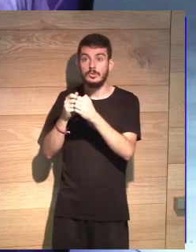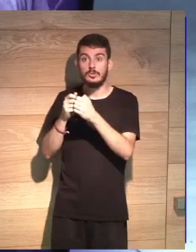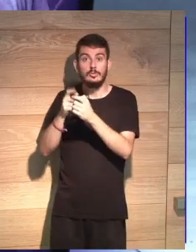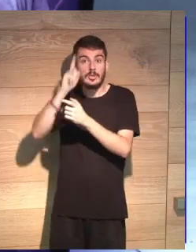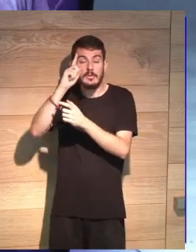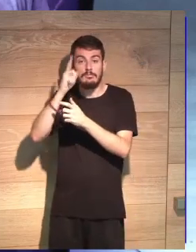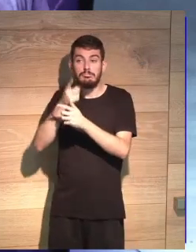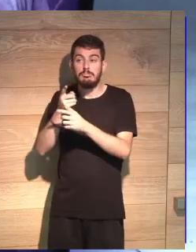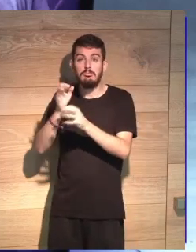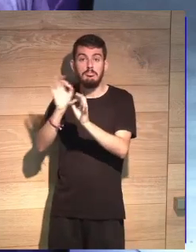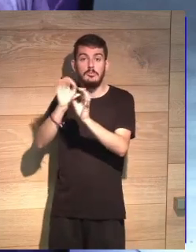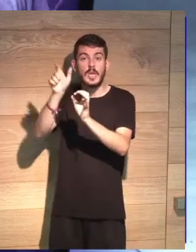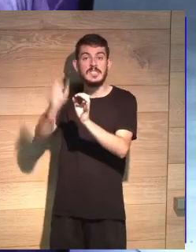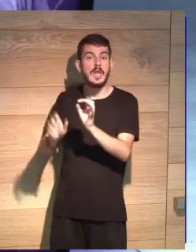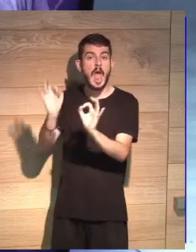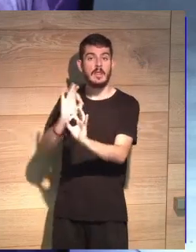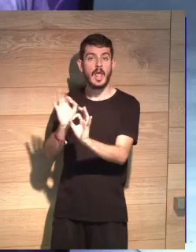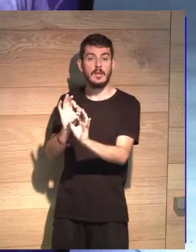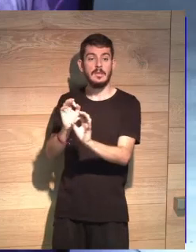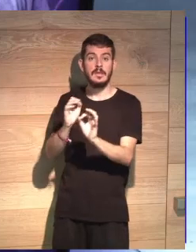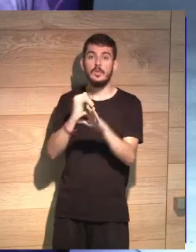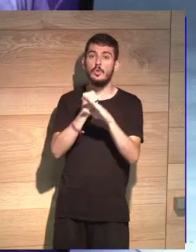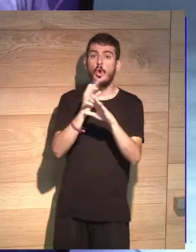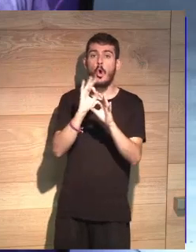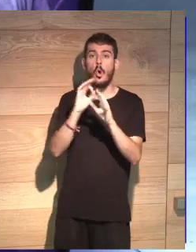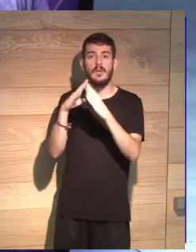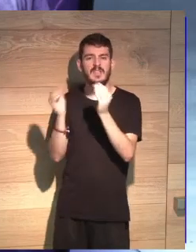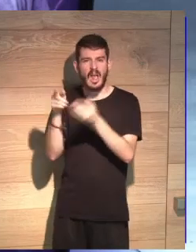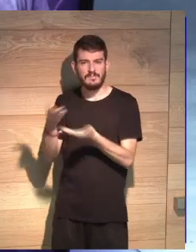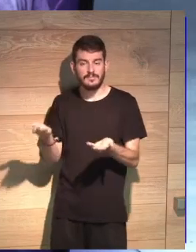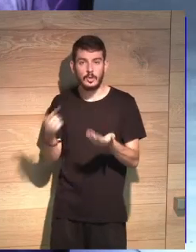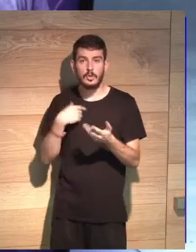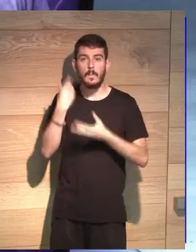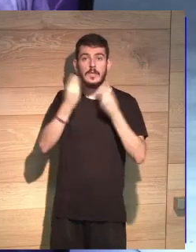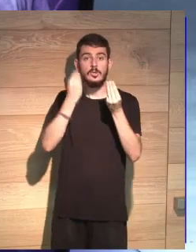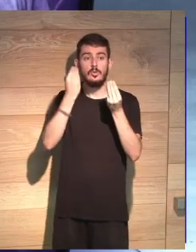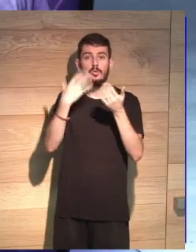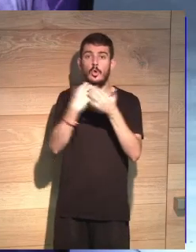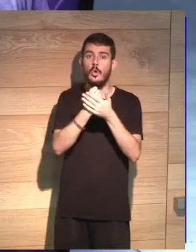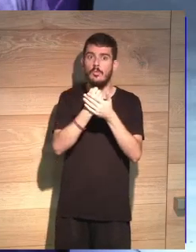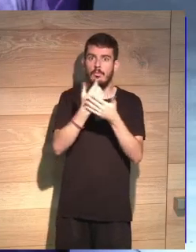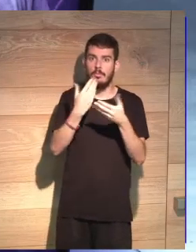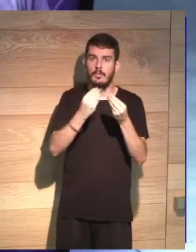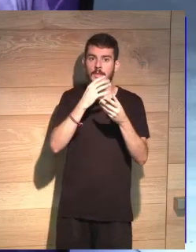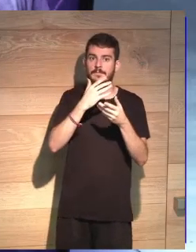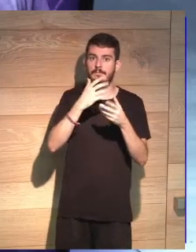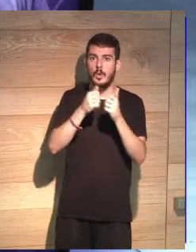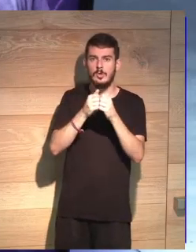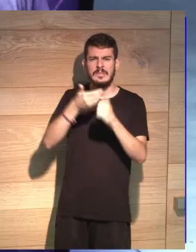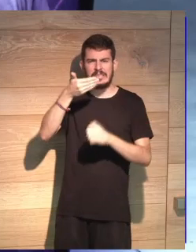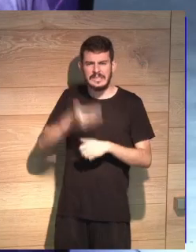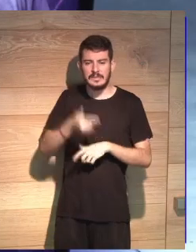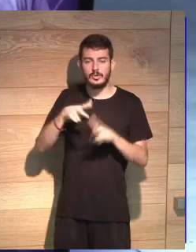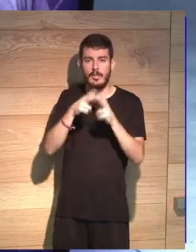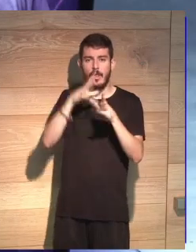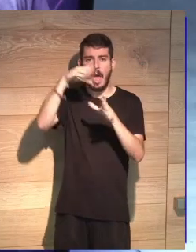school. Nowadays, if you go to school or high school and you don't play video games, you're a nobody. And